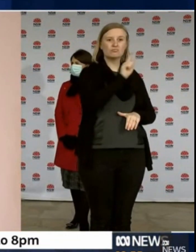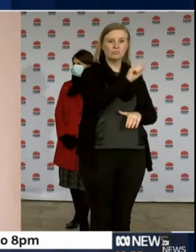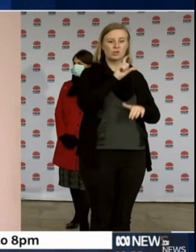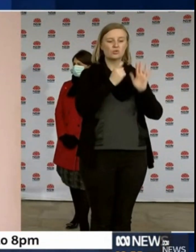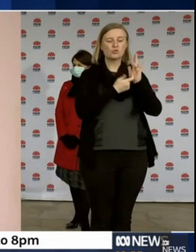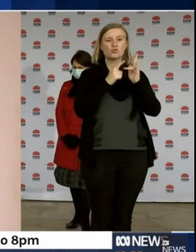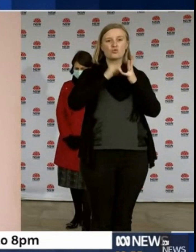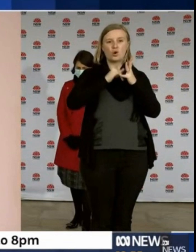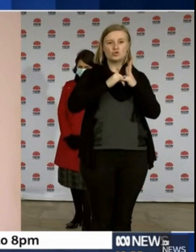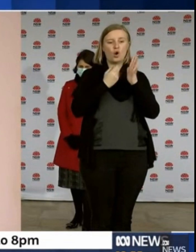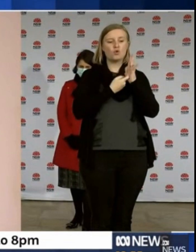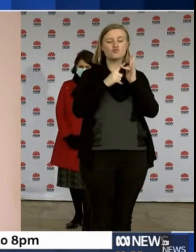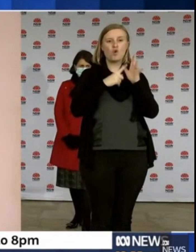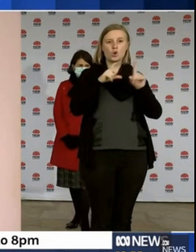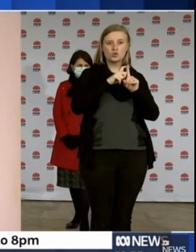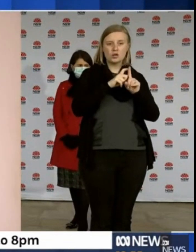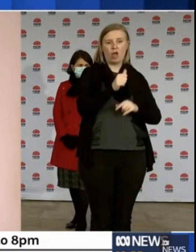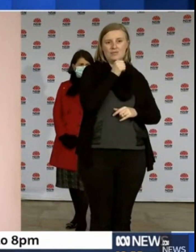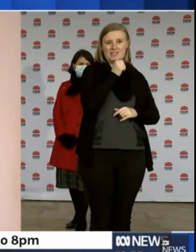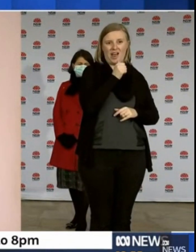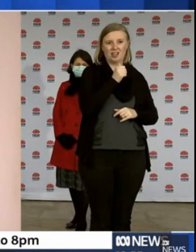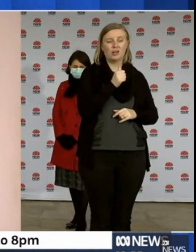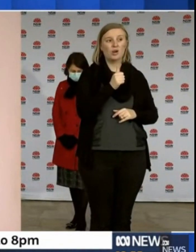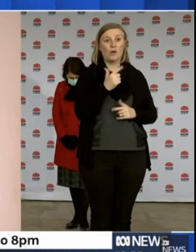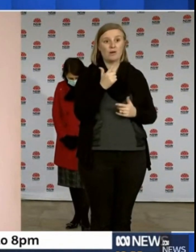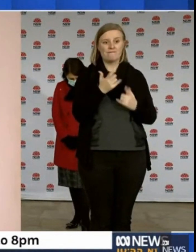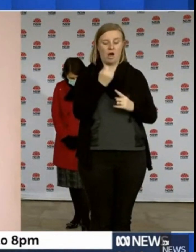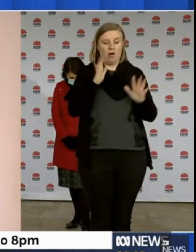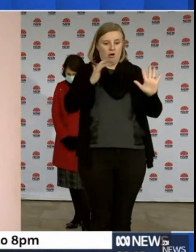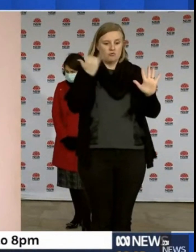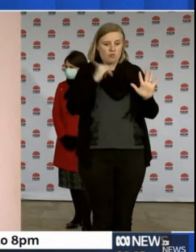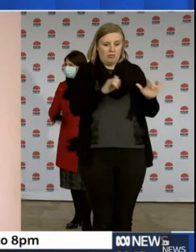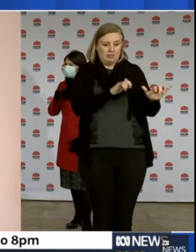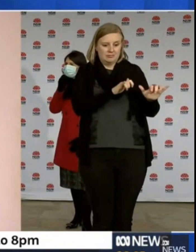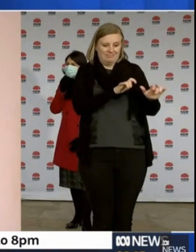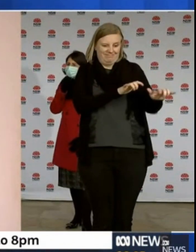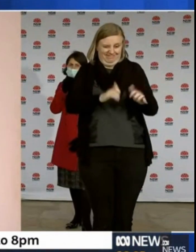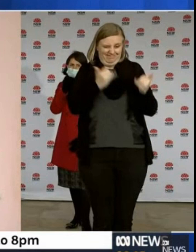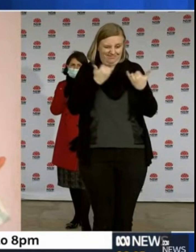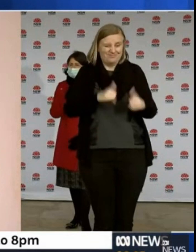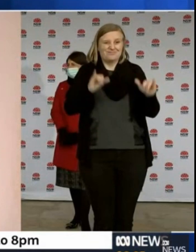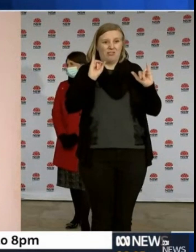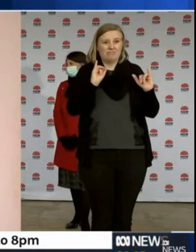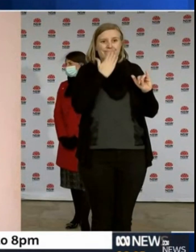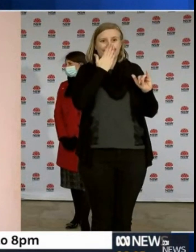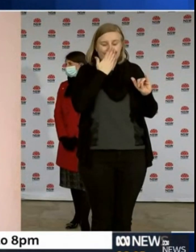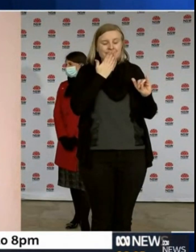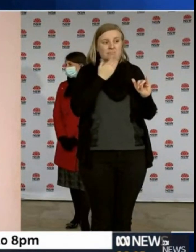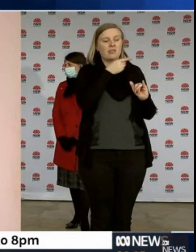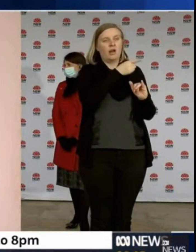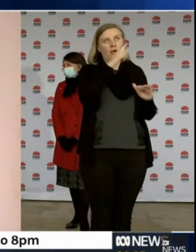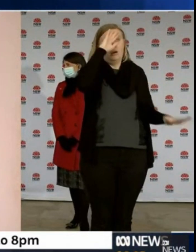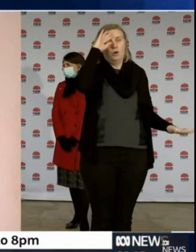Hotel. I think everyone breathed a sigh of relief, and I'm sure they did. It was really around a communication